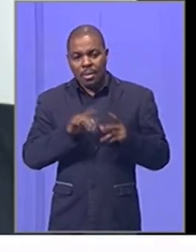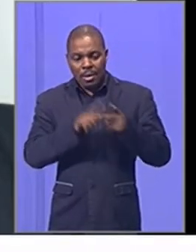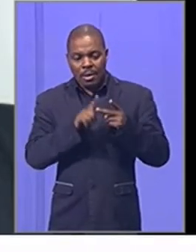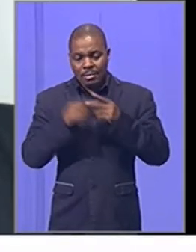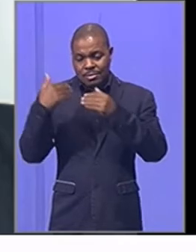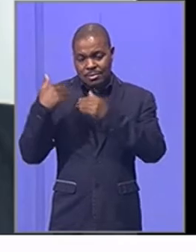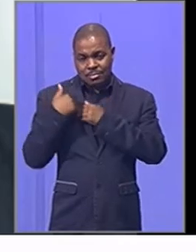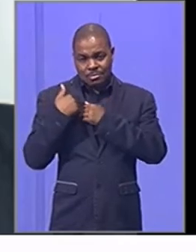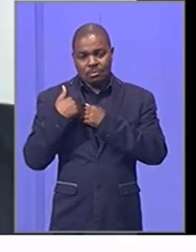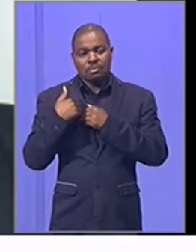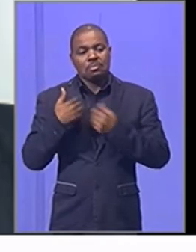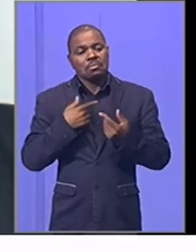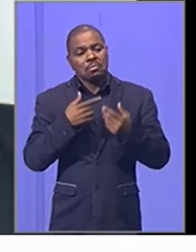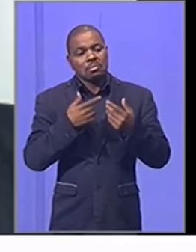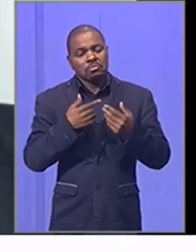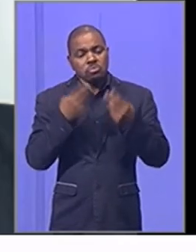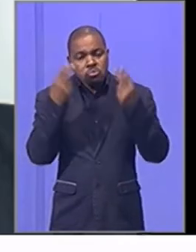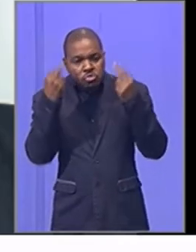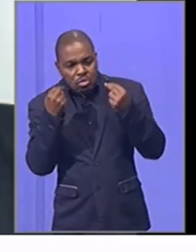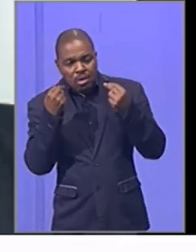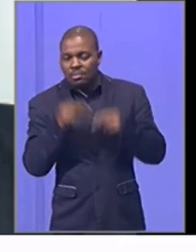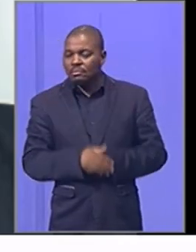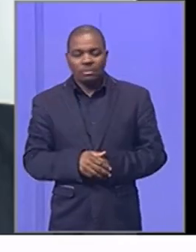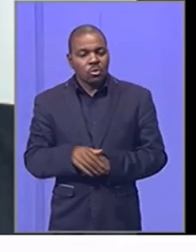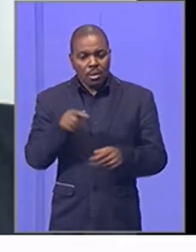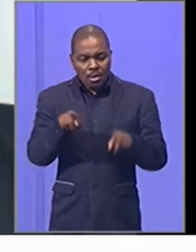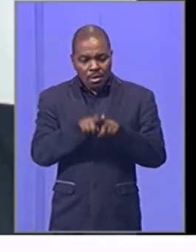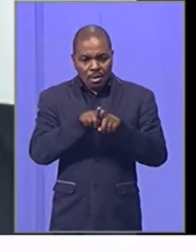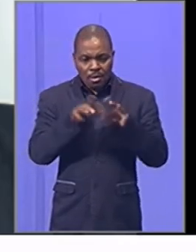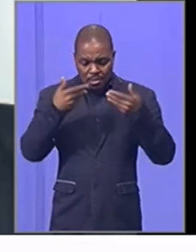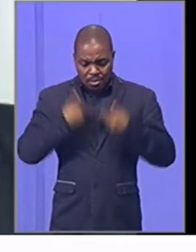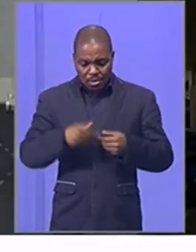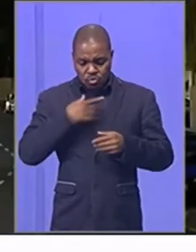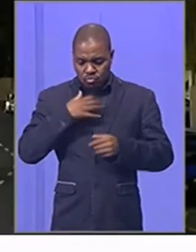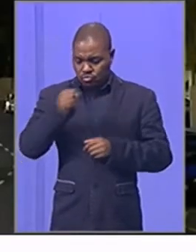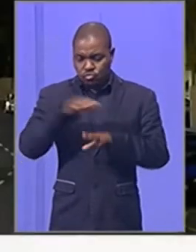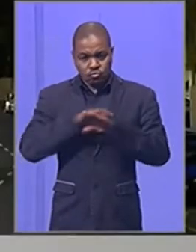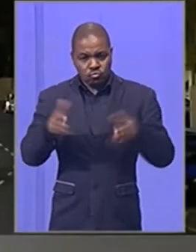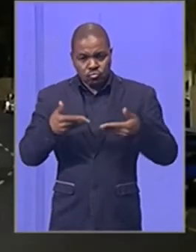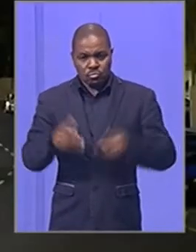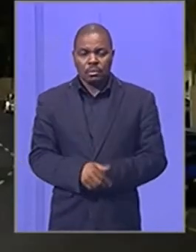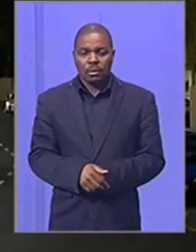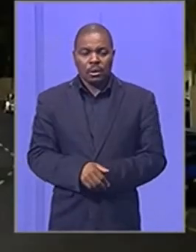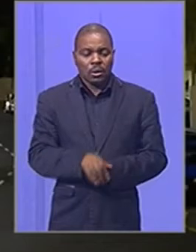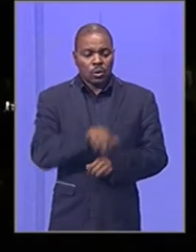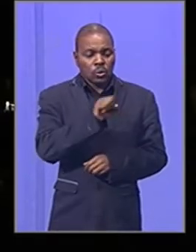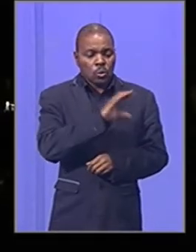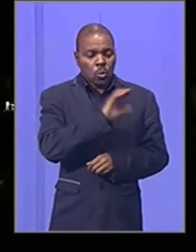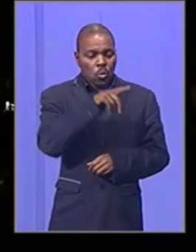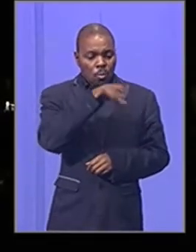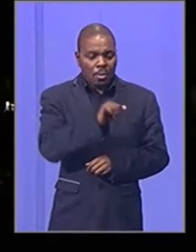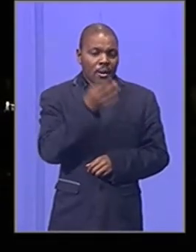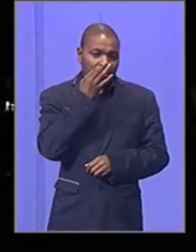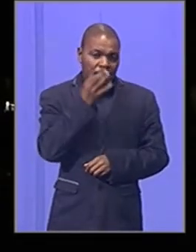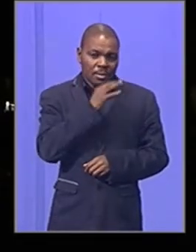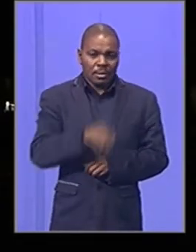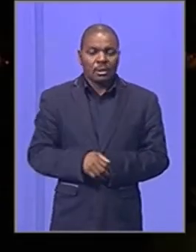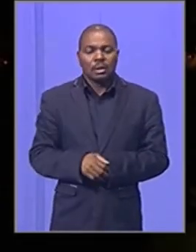and passive to parliament, then we must say so. And people like me should then not be appointed. SCOPA e re hodima dikgothaletso